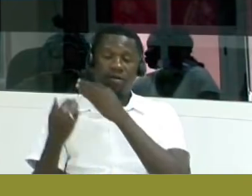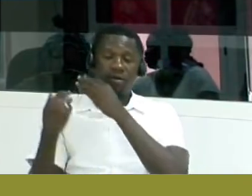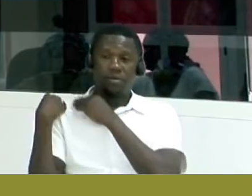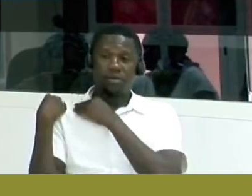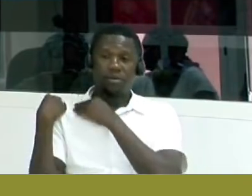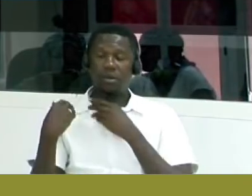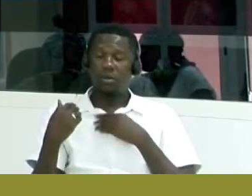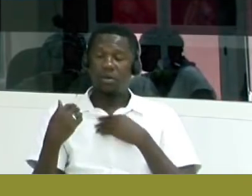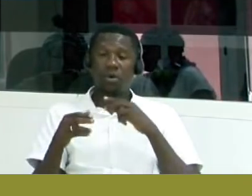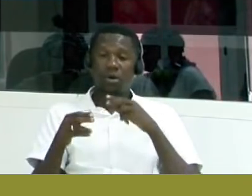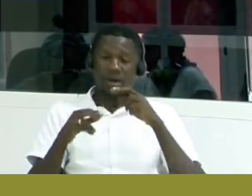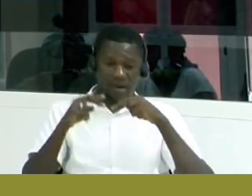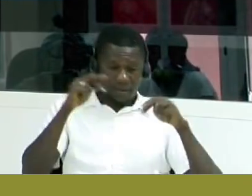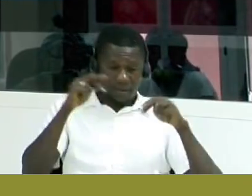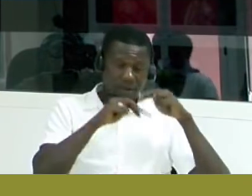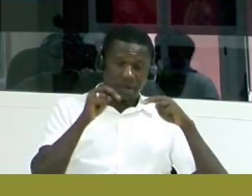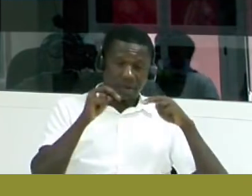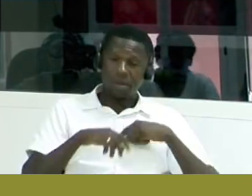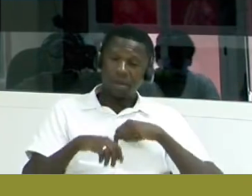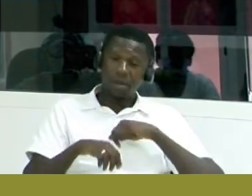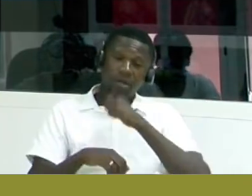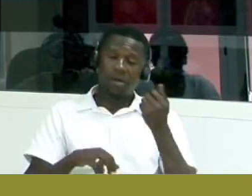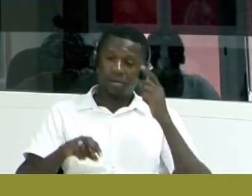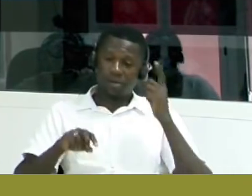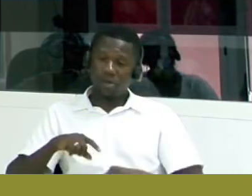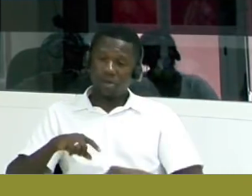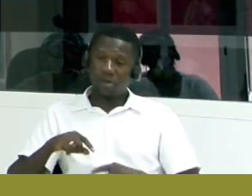them investigated and punished. Do you know that?